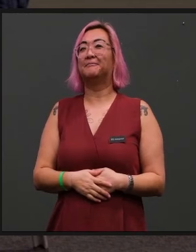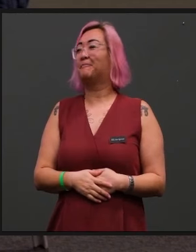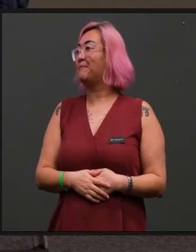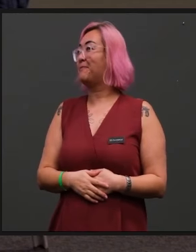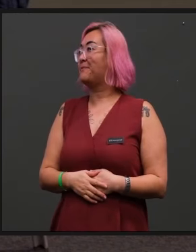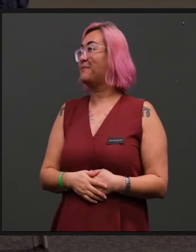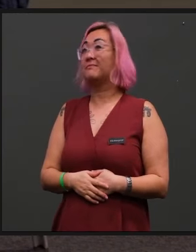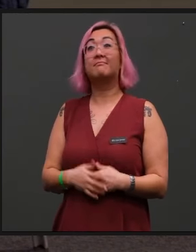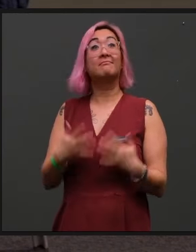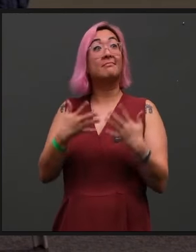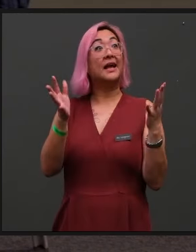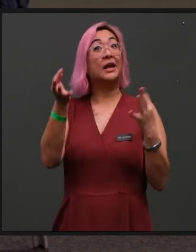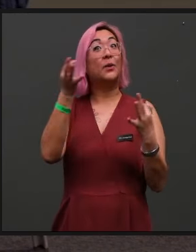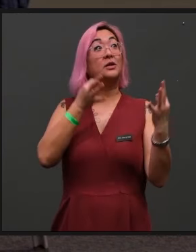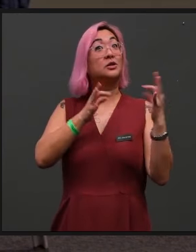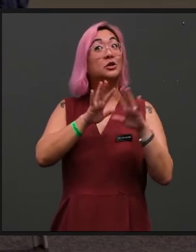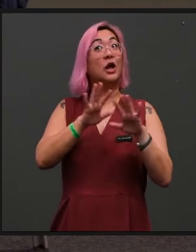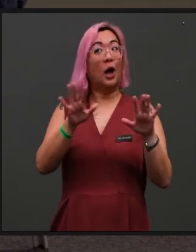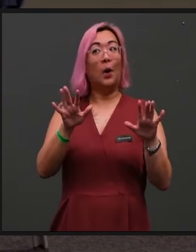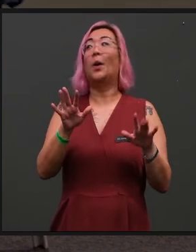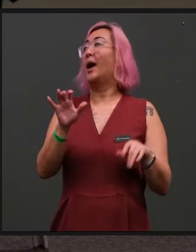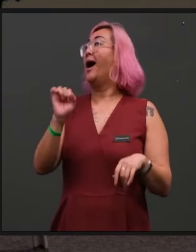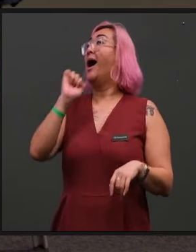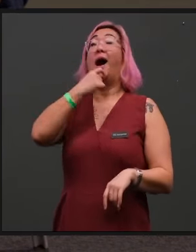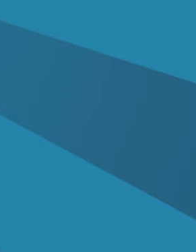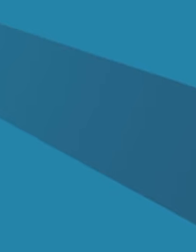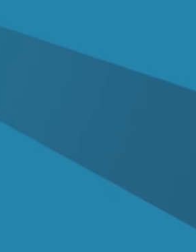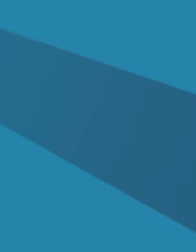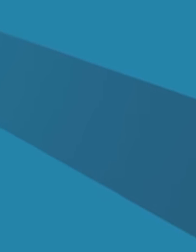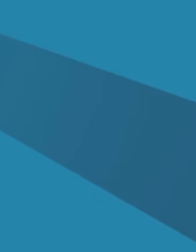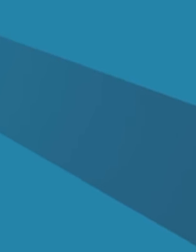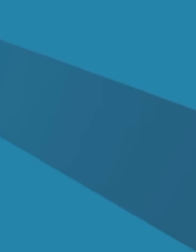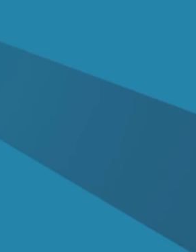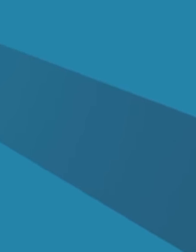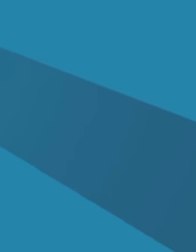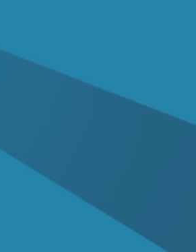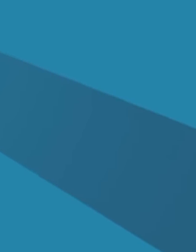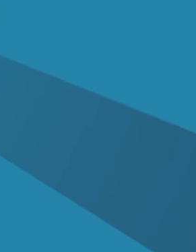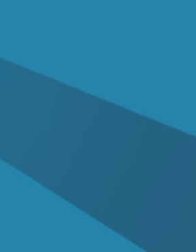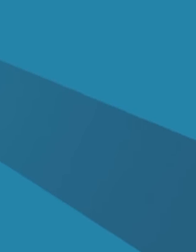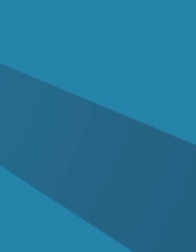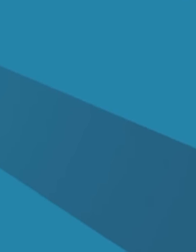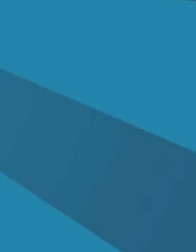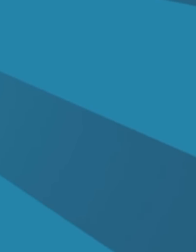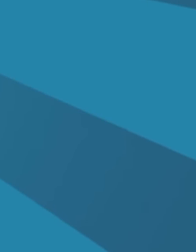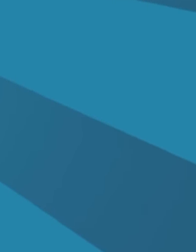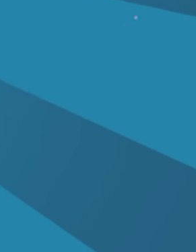questions? In that case, I should say Thank you so much. to Husban.